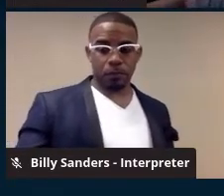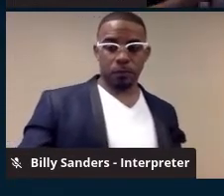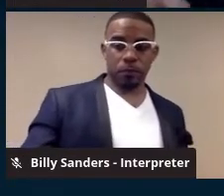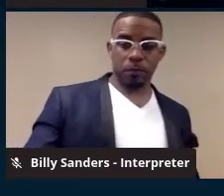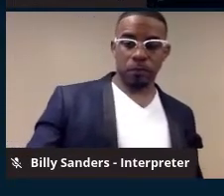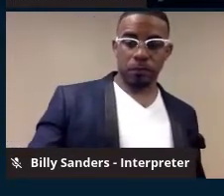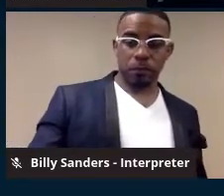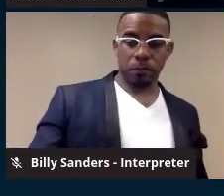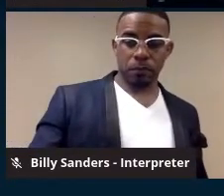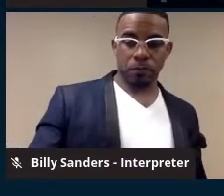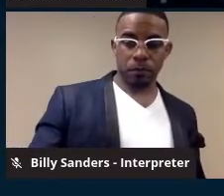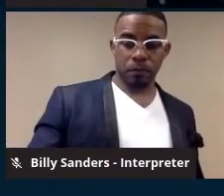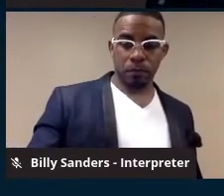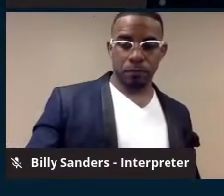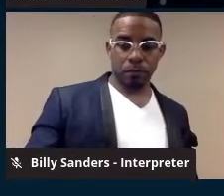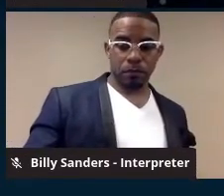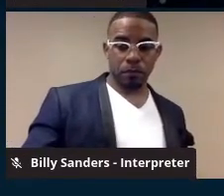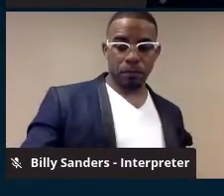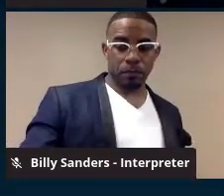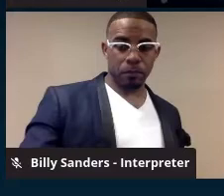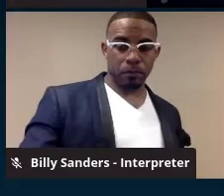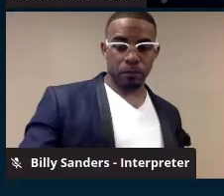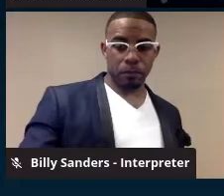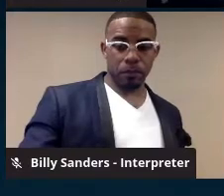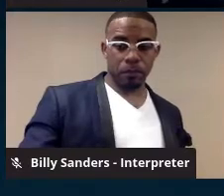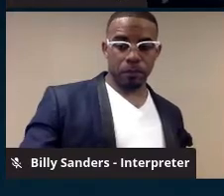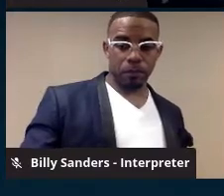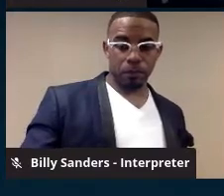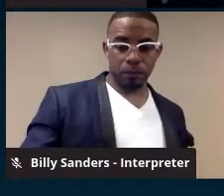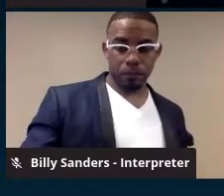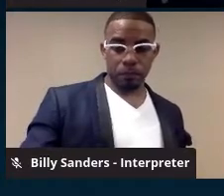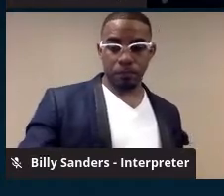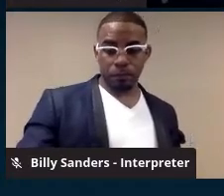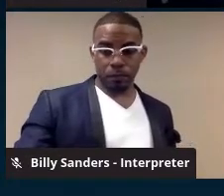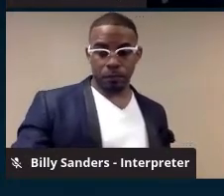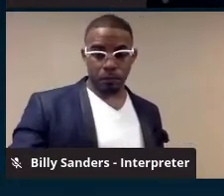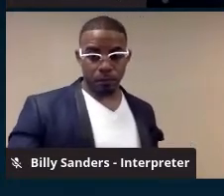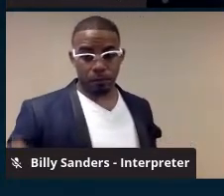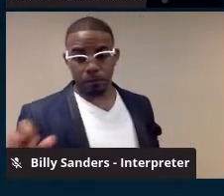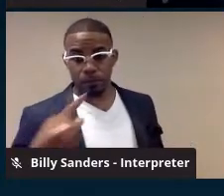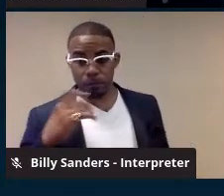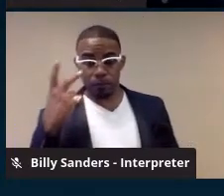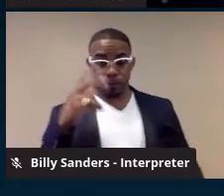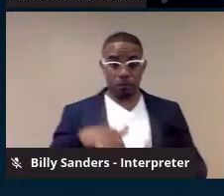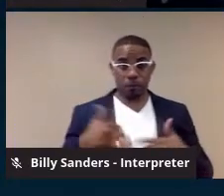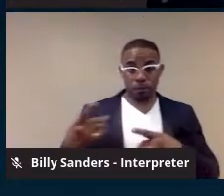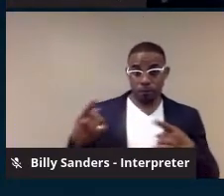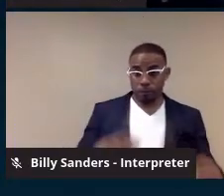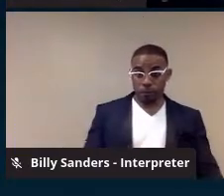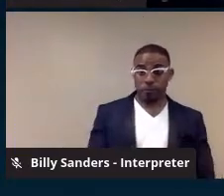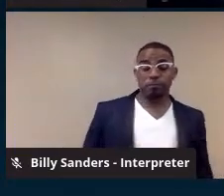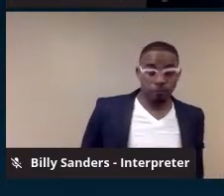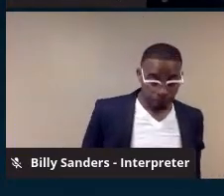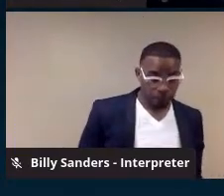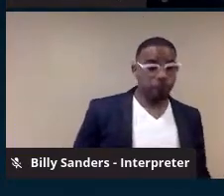And it's usually pretty quick, but obviously live demos, so we'll see how quick it goes.